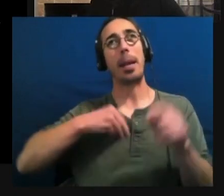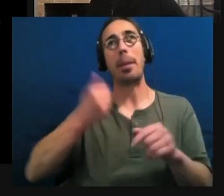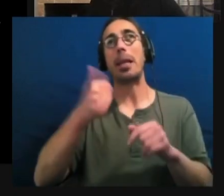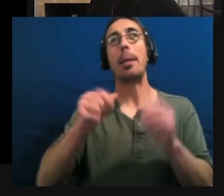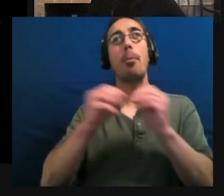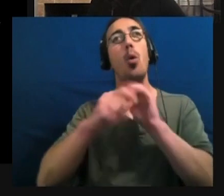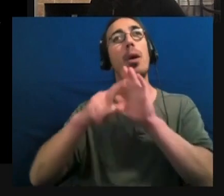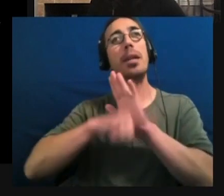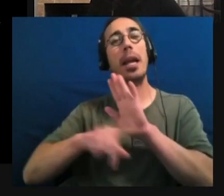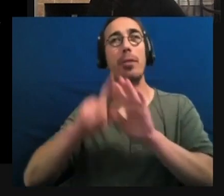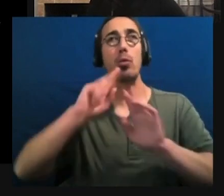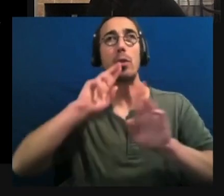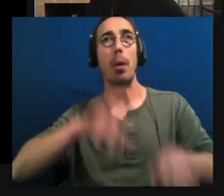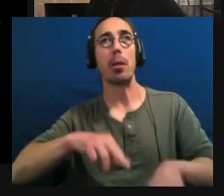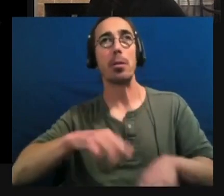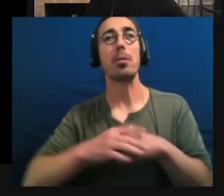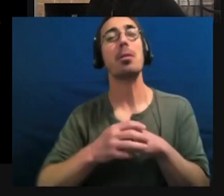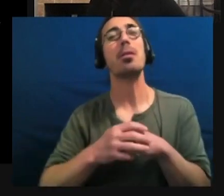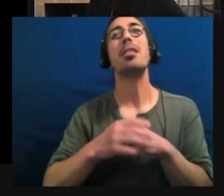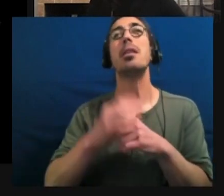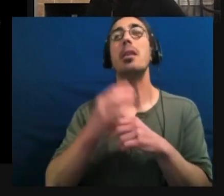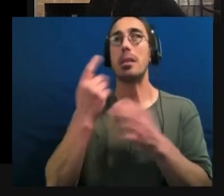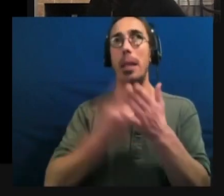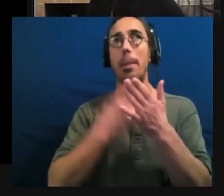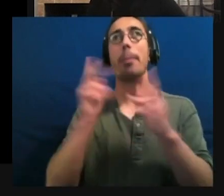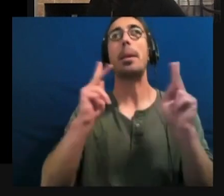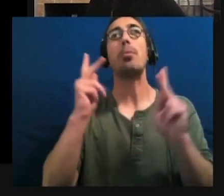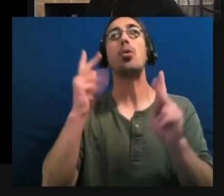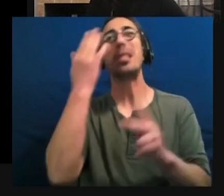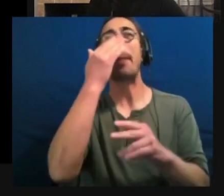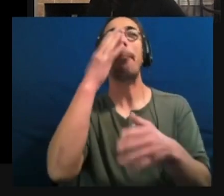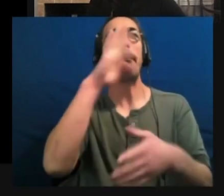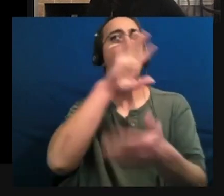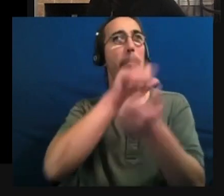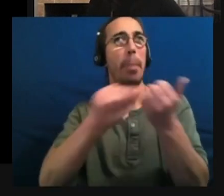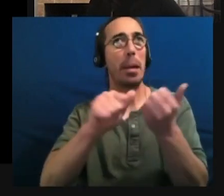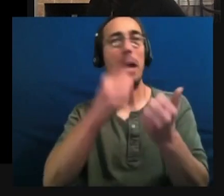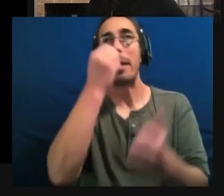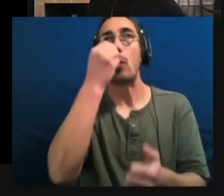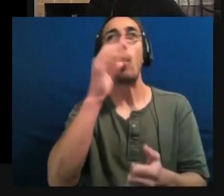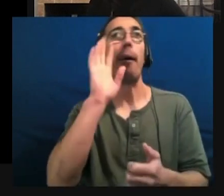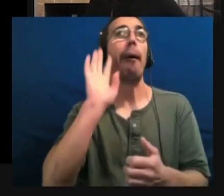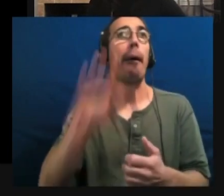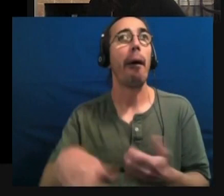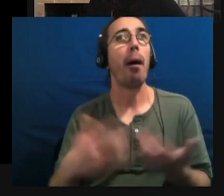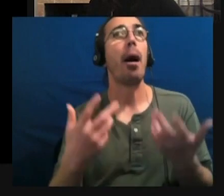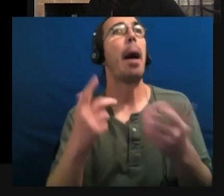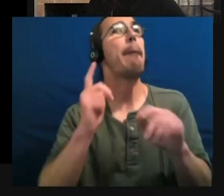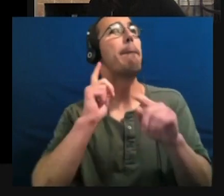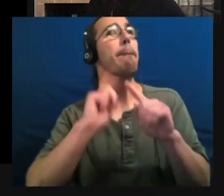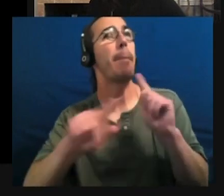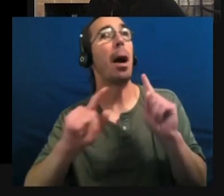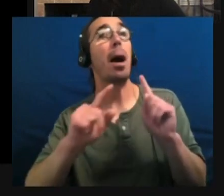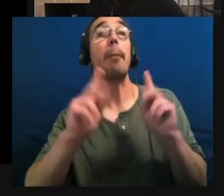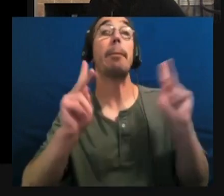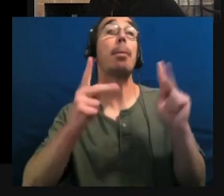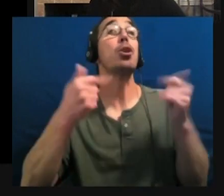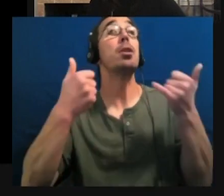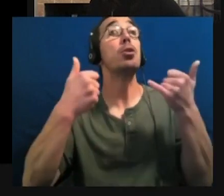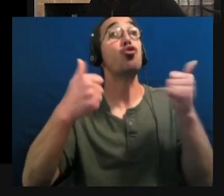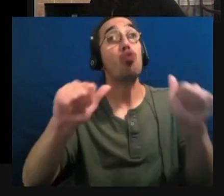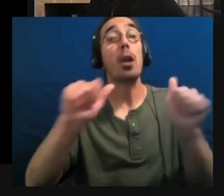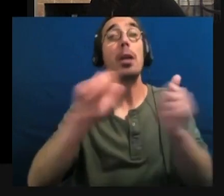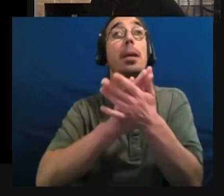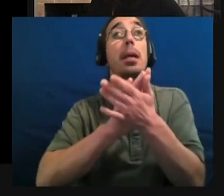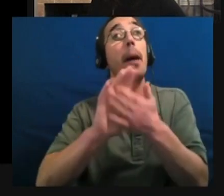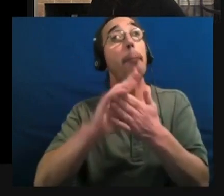mean. They don't care anymore. I make an effort to still be fairly kind. Partly because people treat you